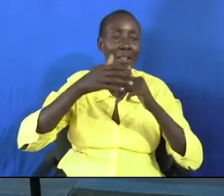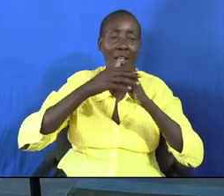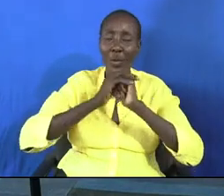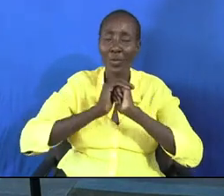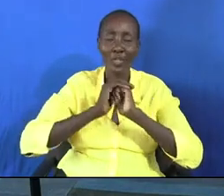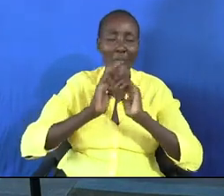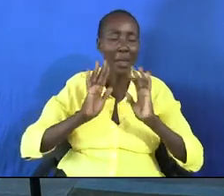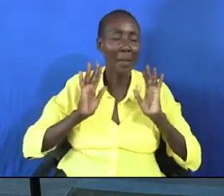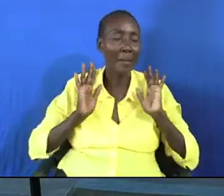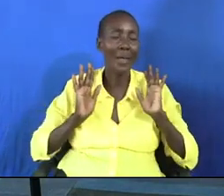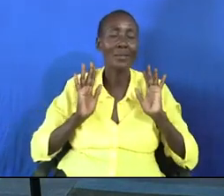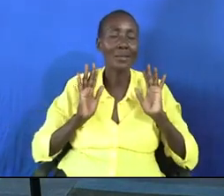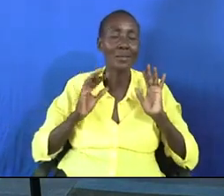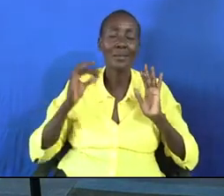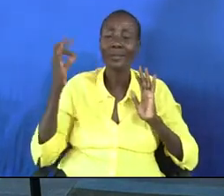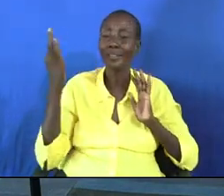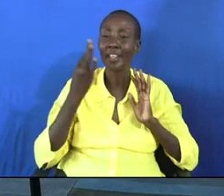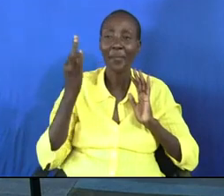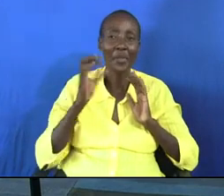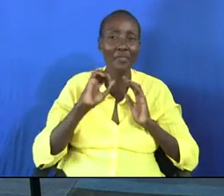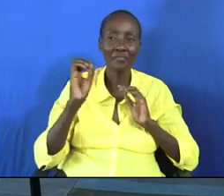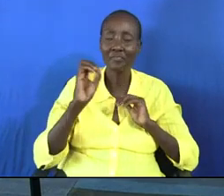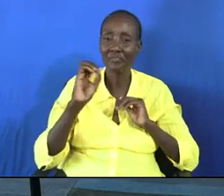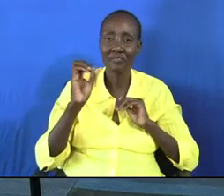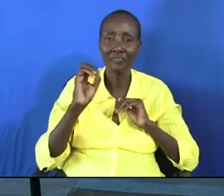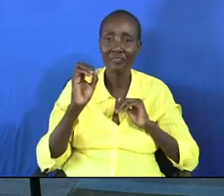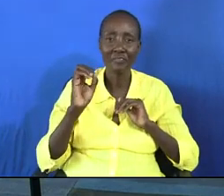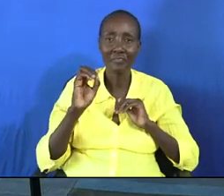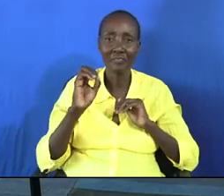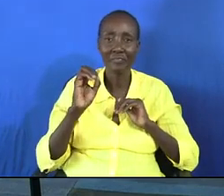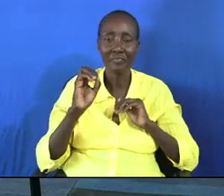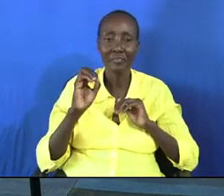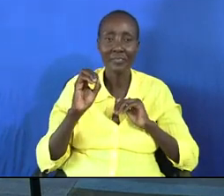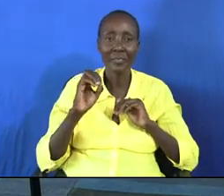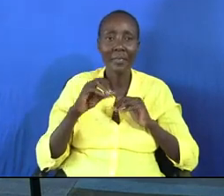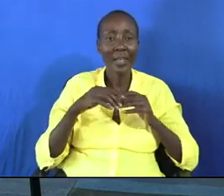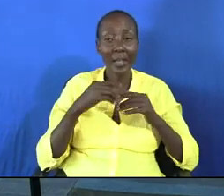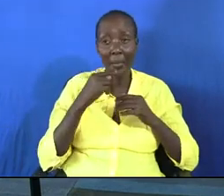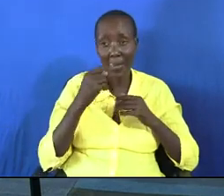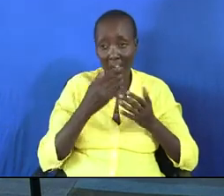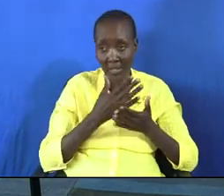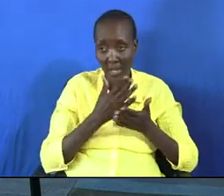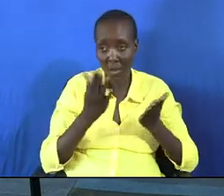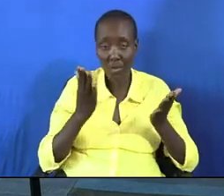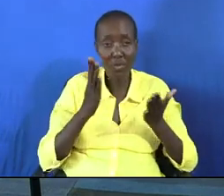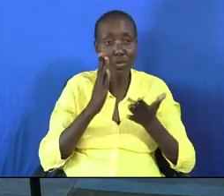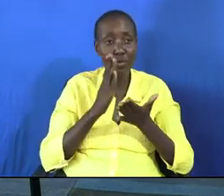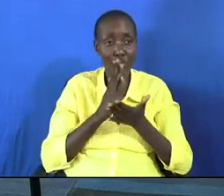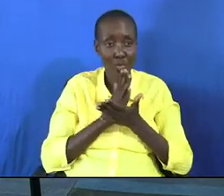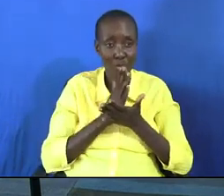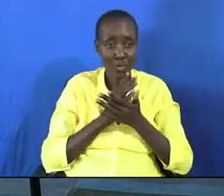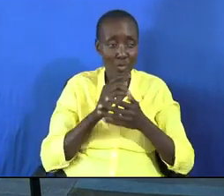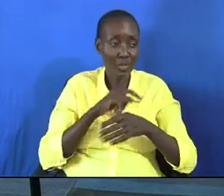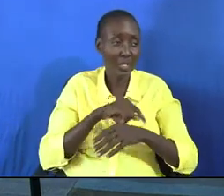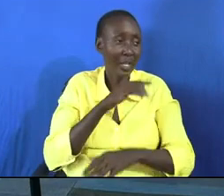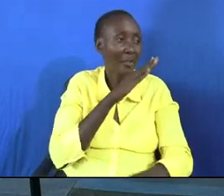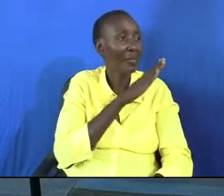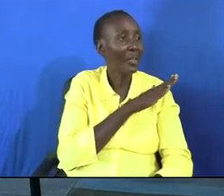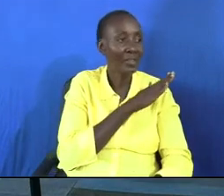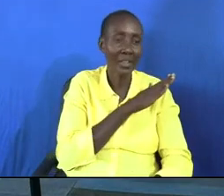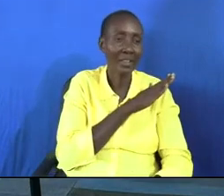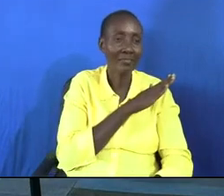worshiping. And there was no sermon. And that was it. And I can tell you for sure, by evening, there